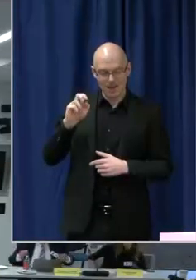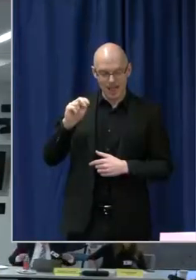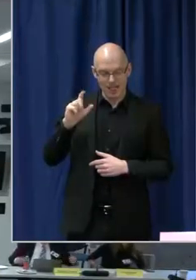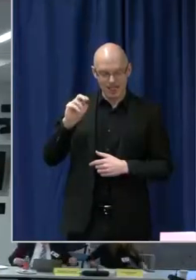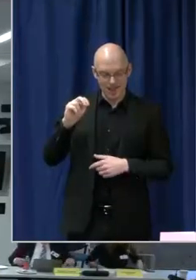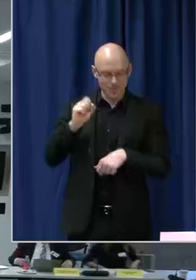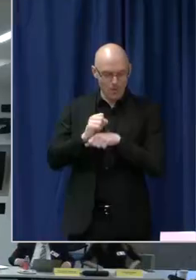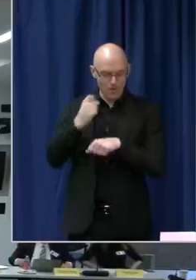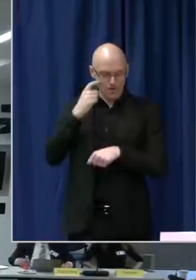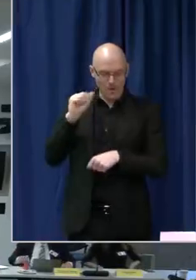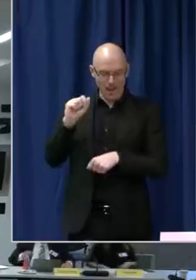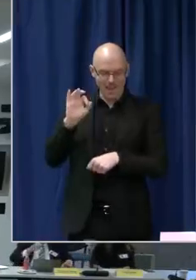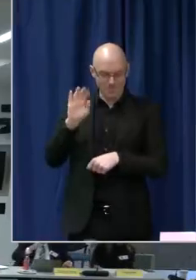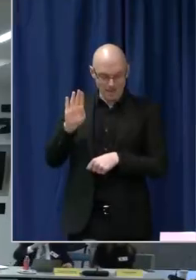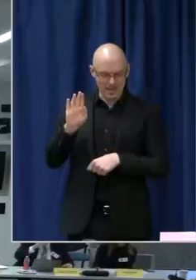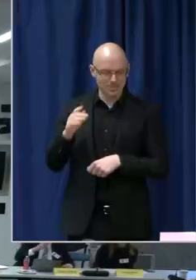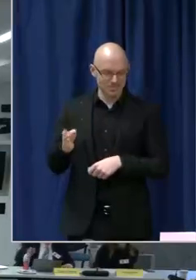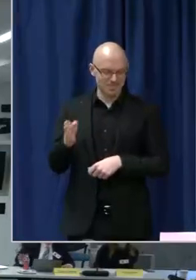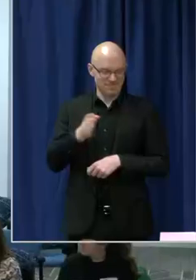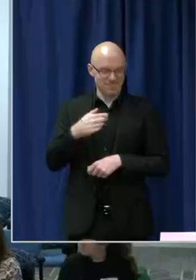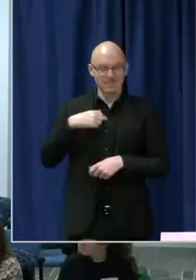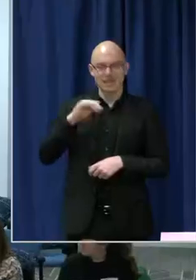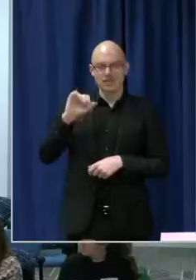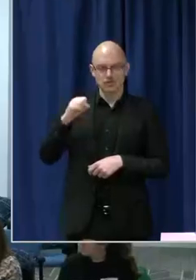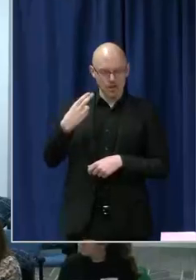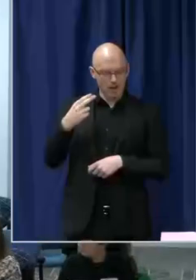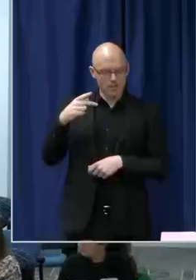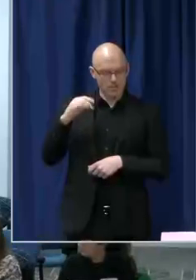Josh Pyla, National Association of Broadcasters.